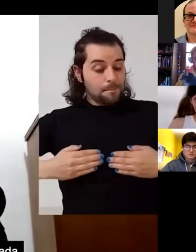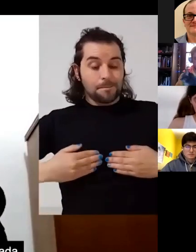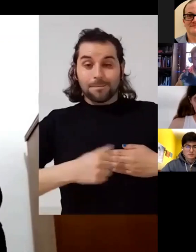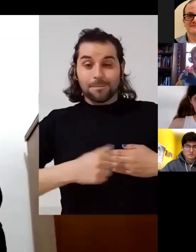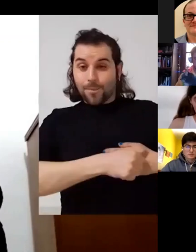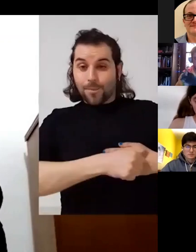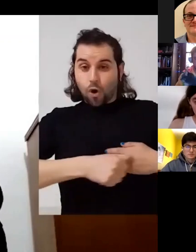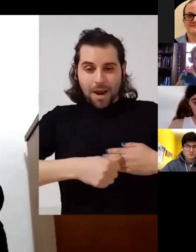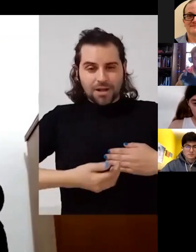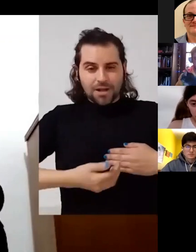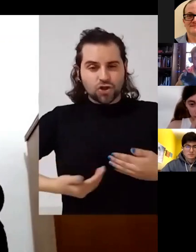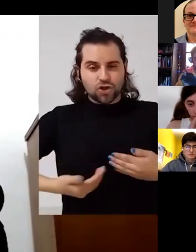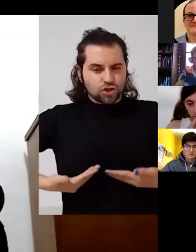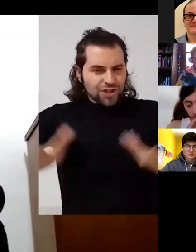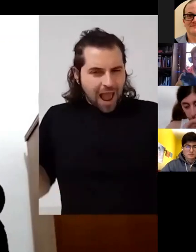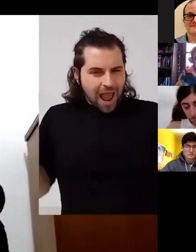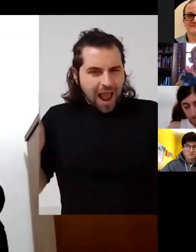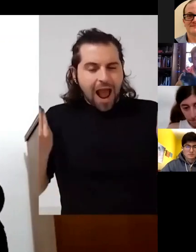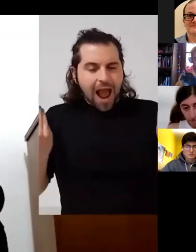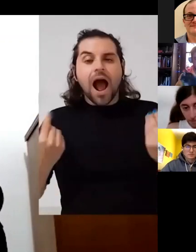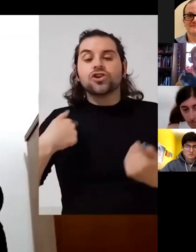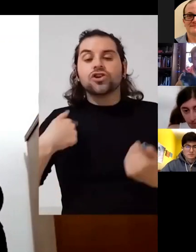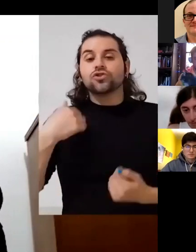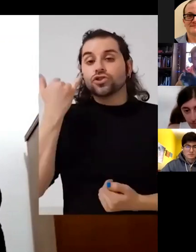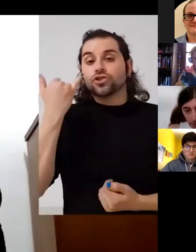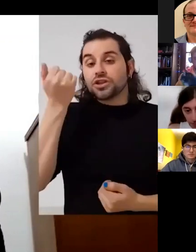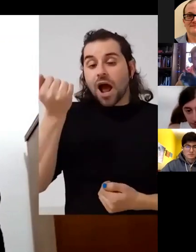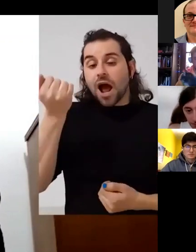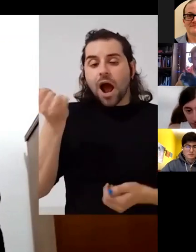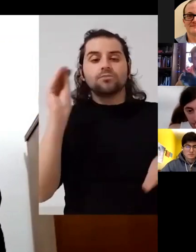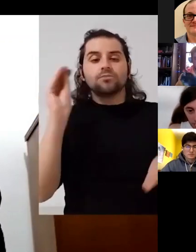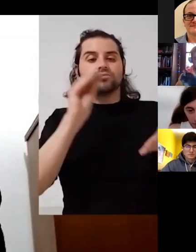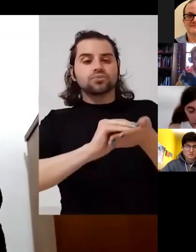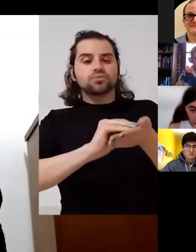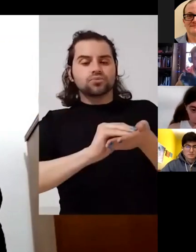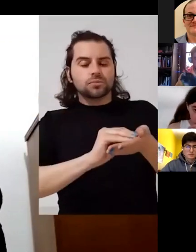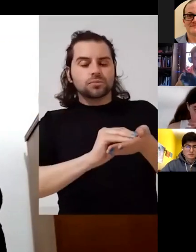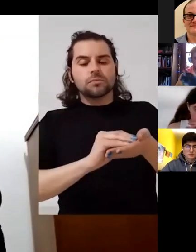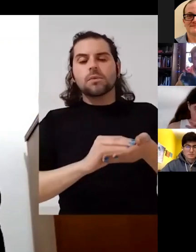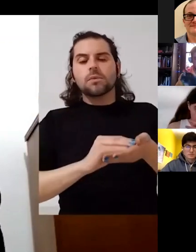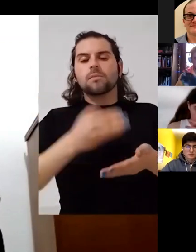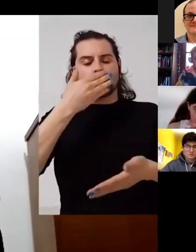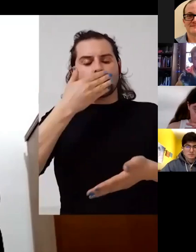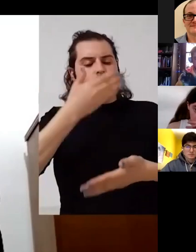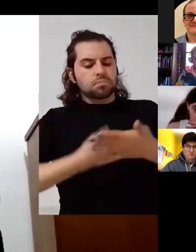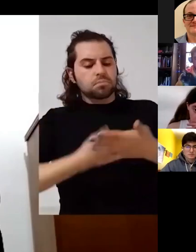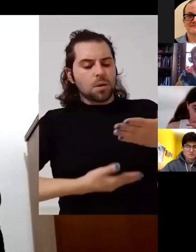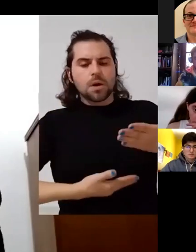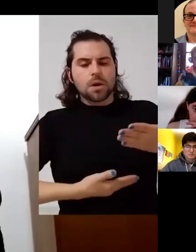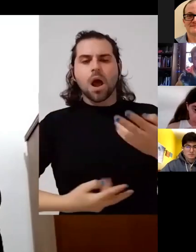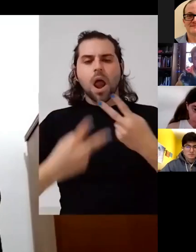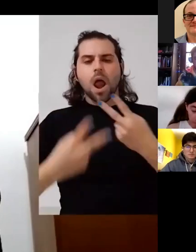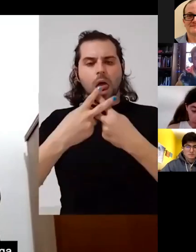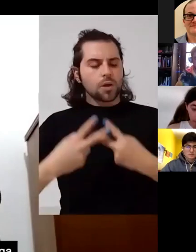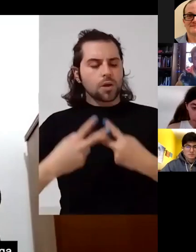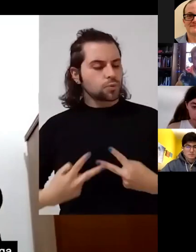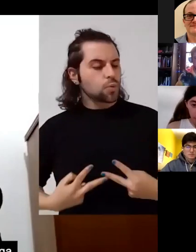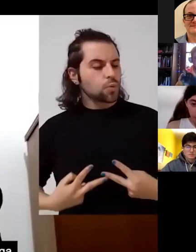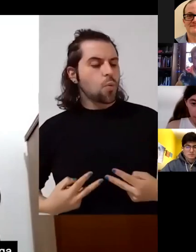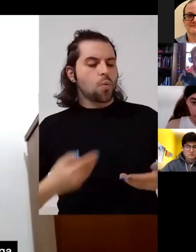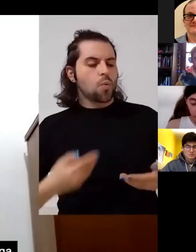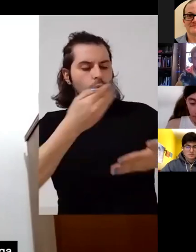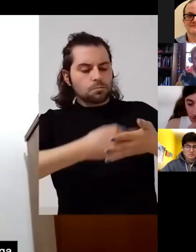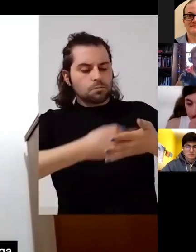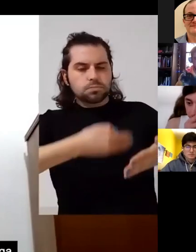prepaid health association. I had a scheduled mastectomy. I had all the